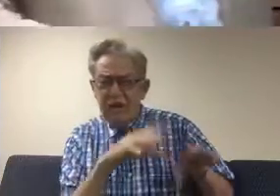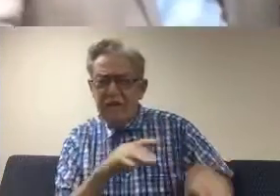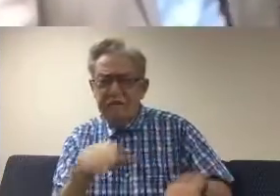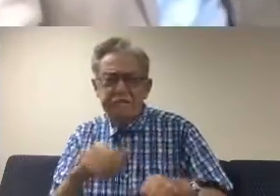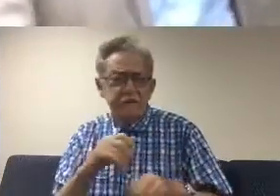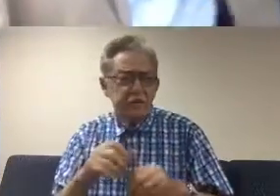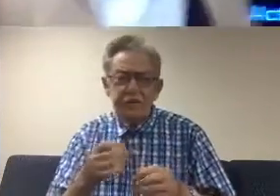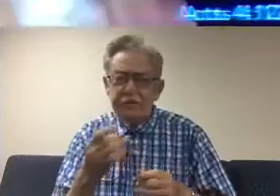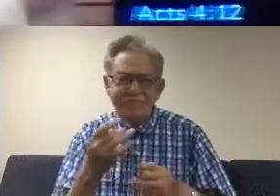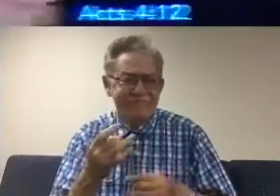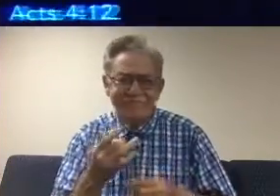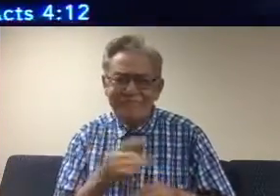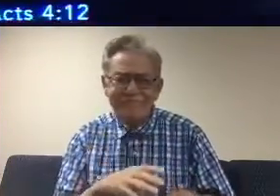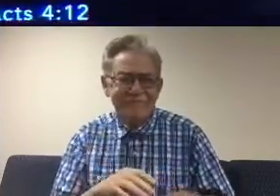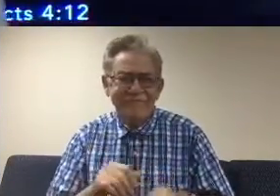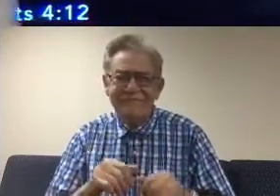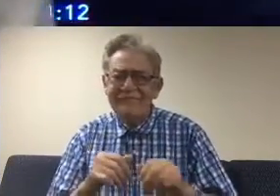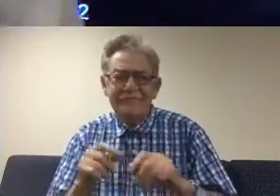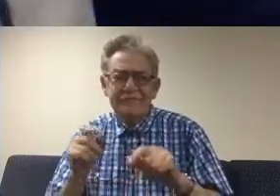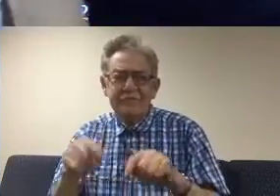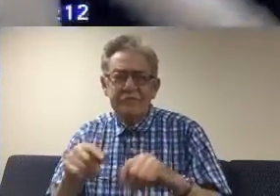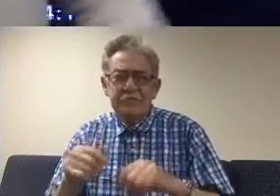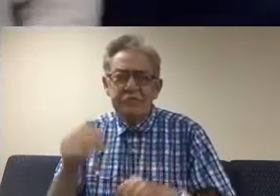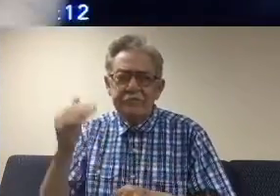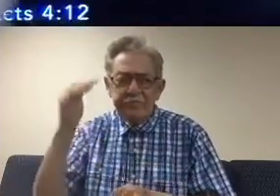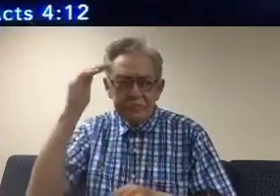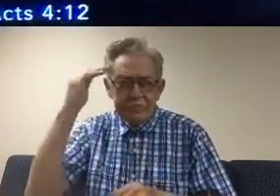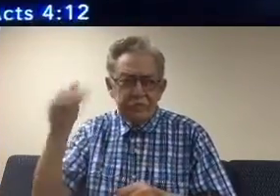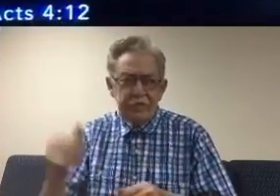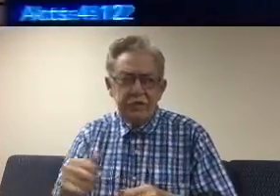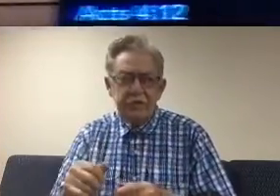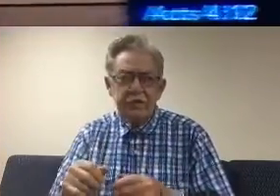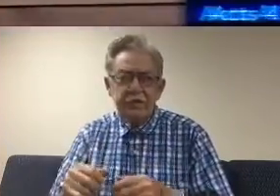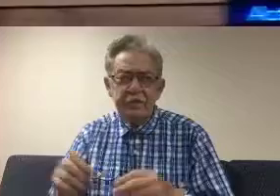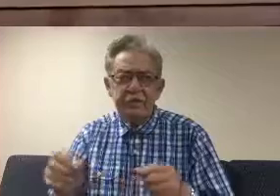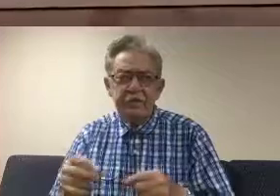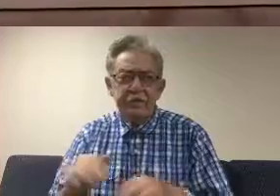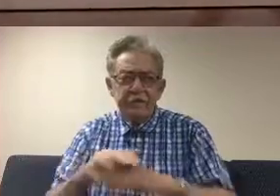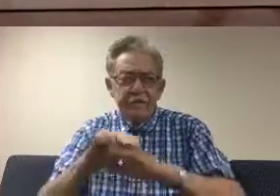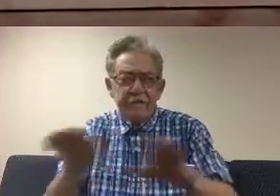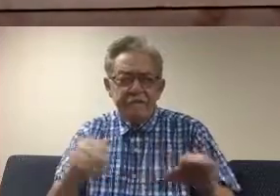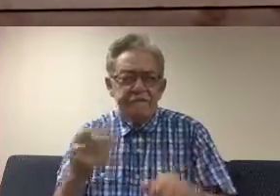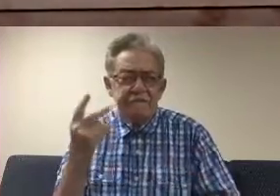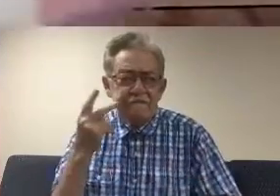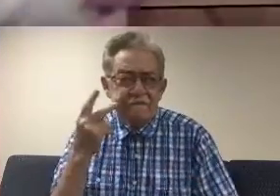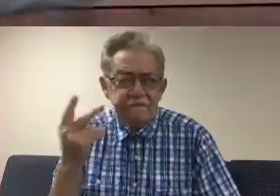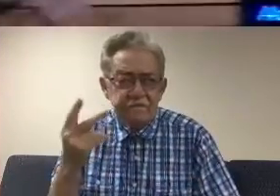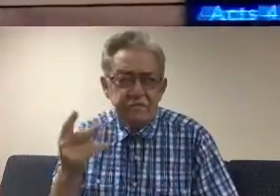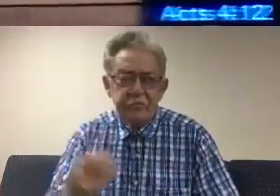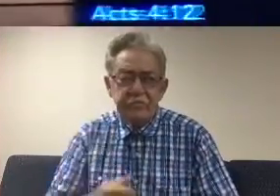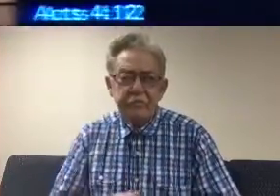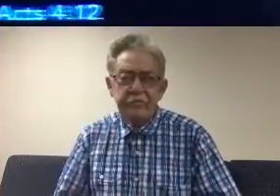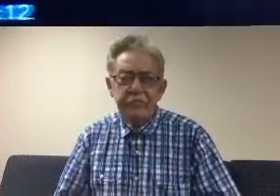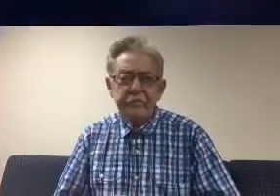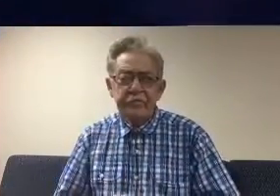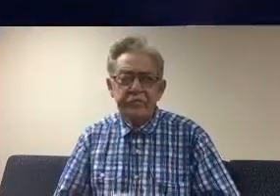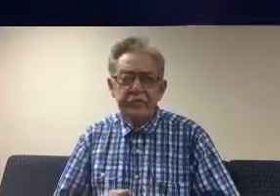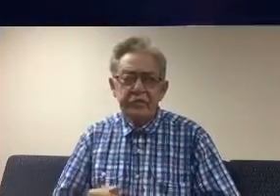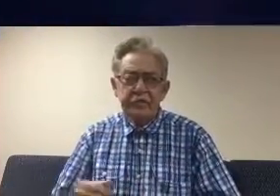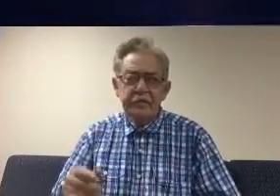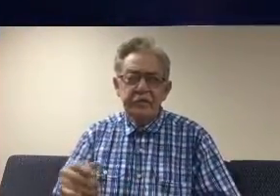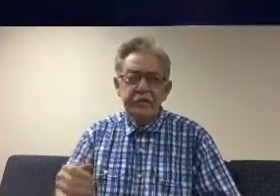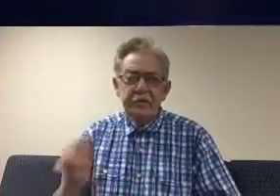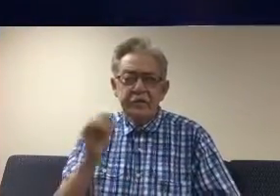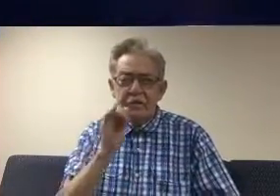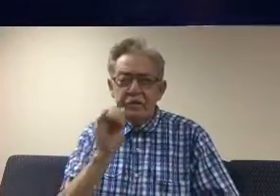what the funny part is, what they don't like is the no one else part. What they don't see is there